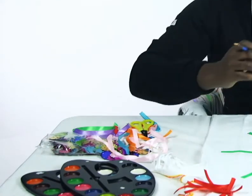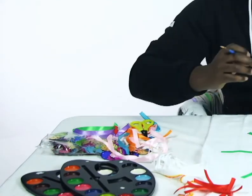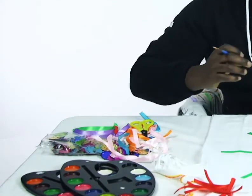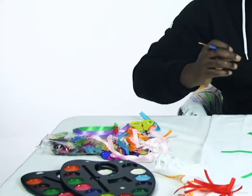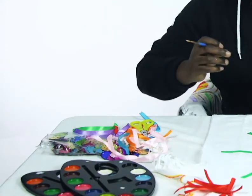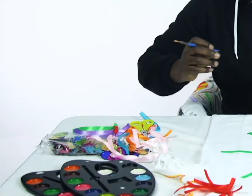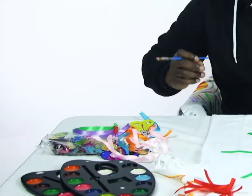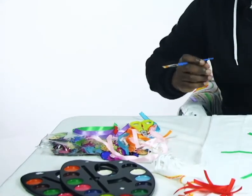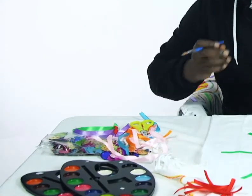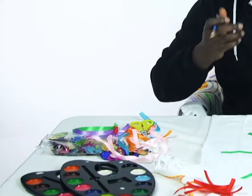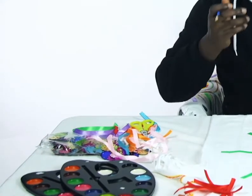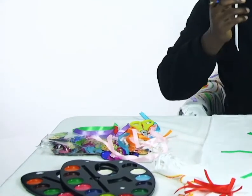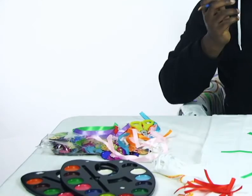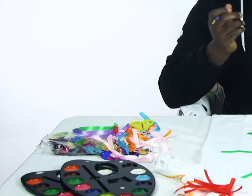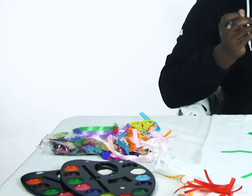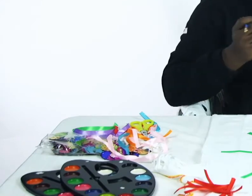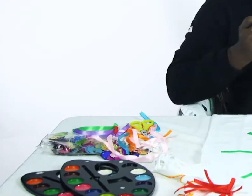Okay,